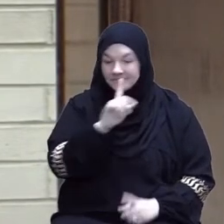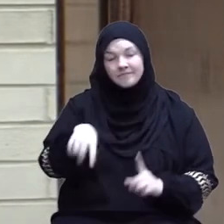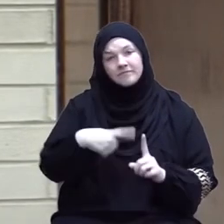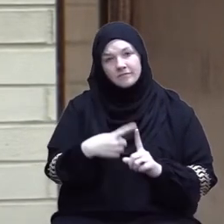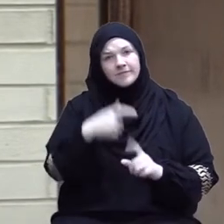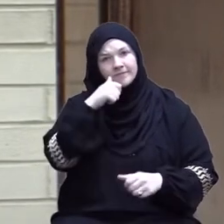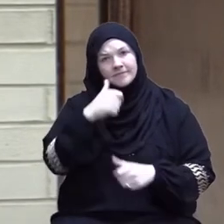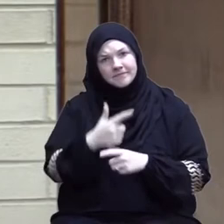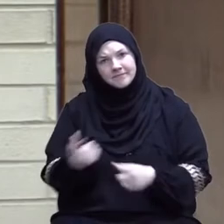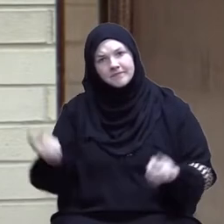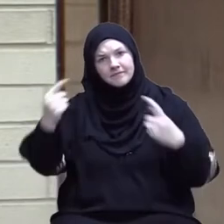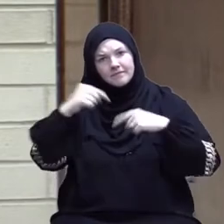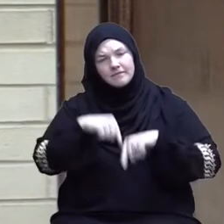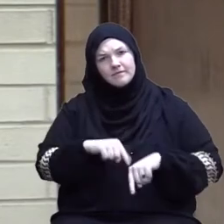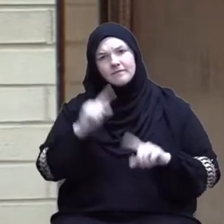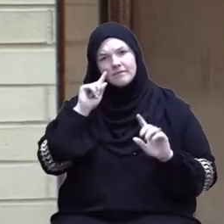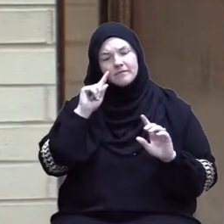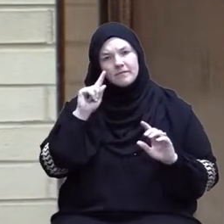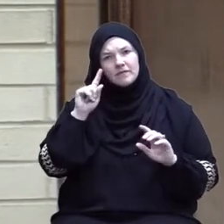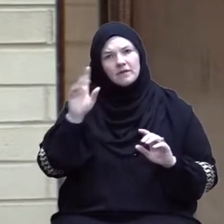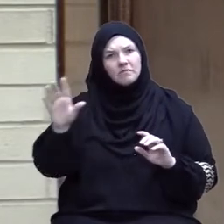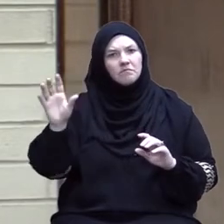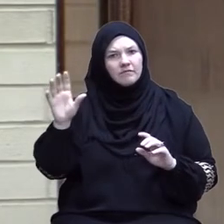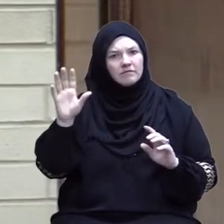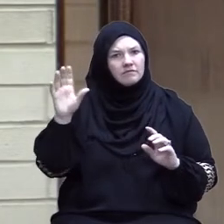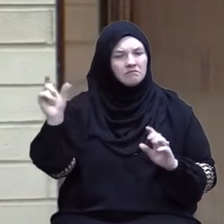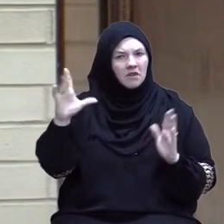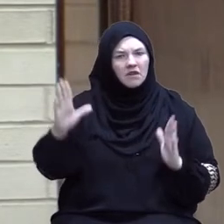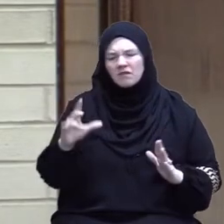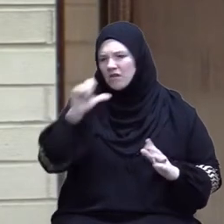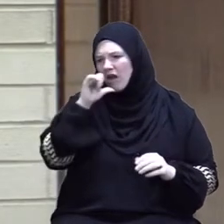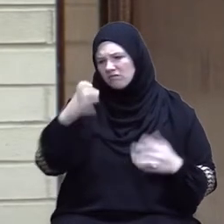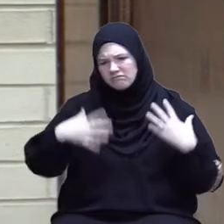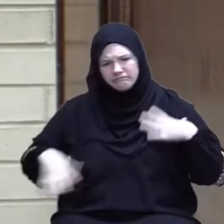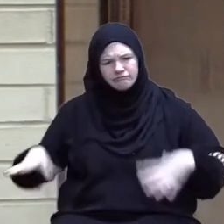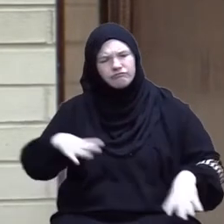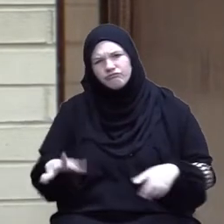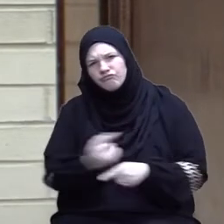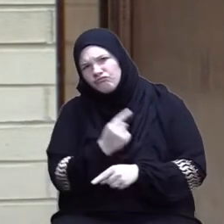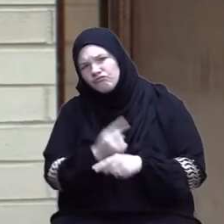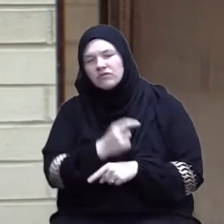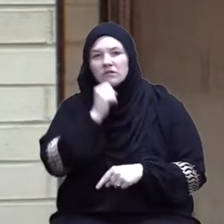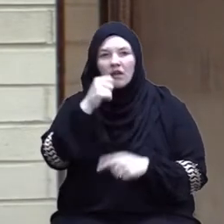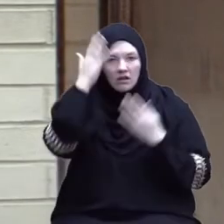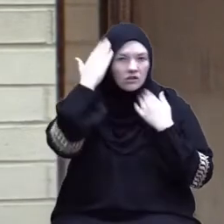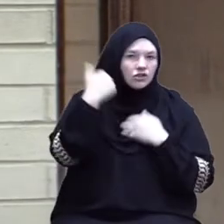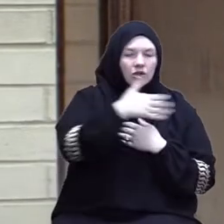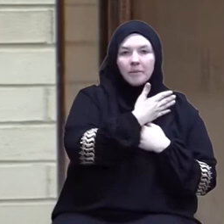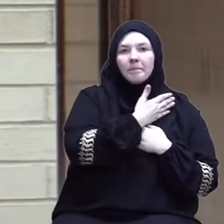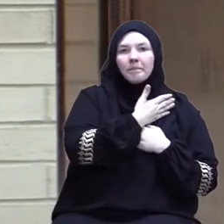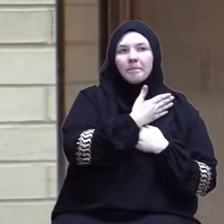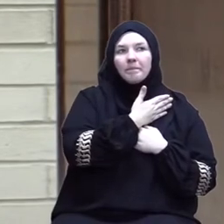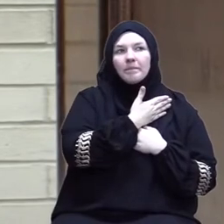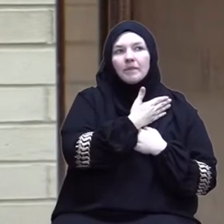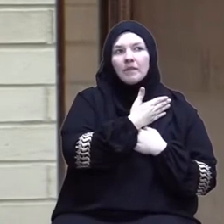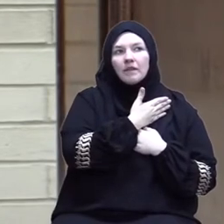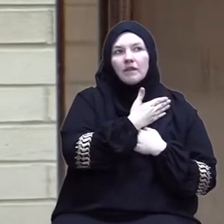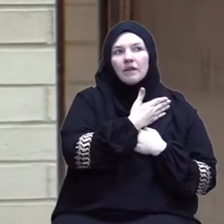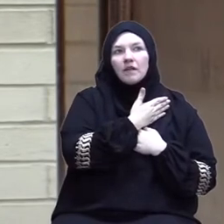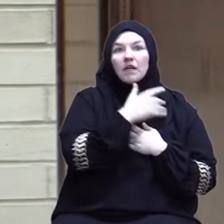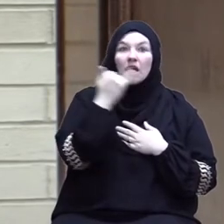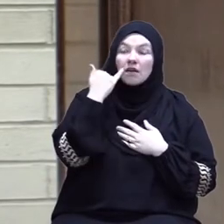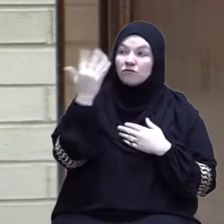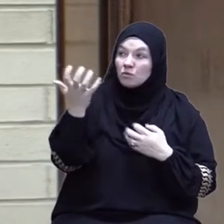masjid and she is not dressed in hijab or full hijab, or this is where she wants to